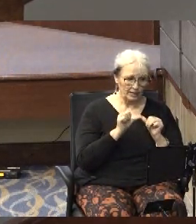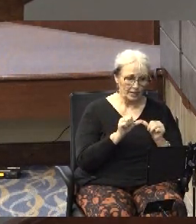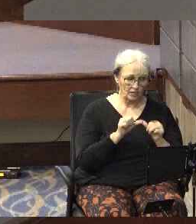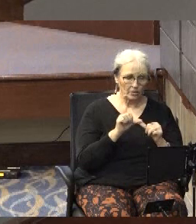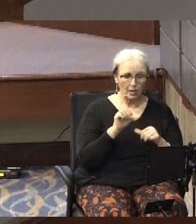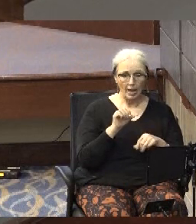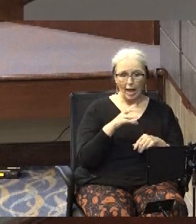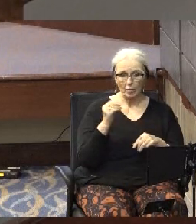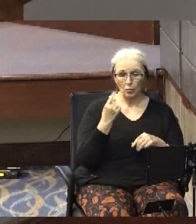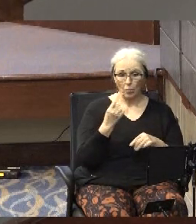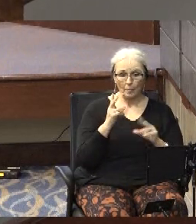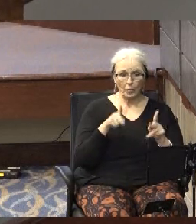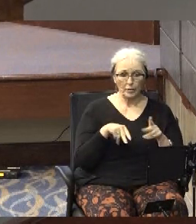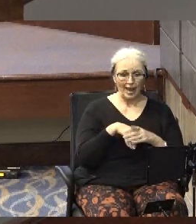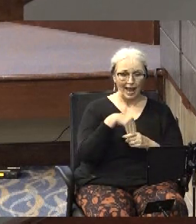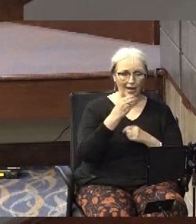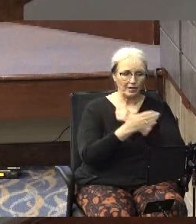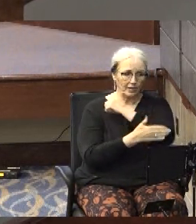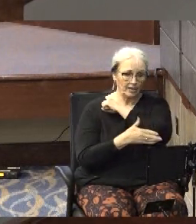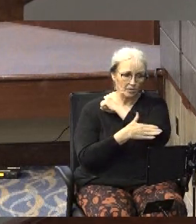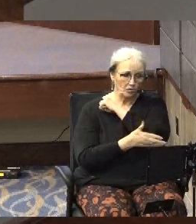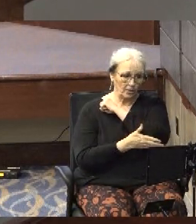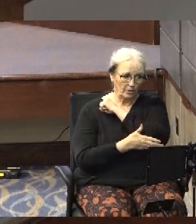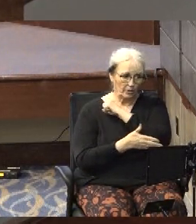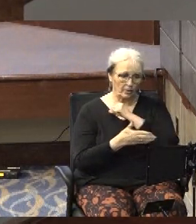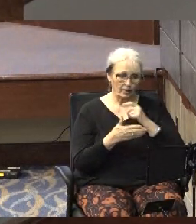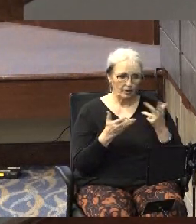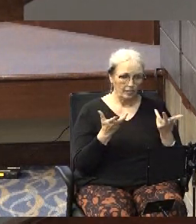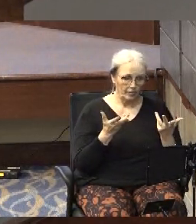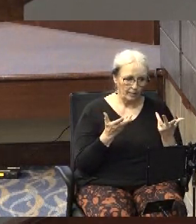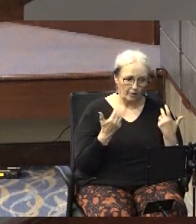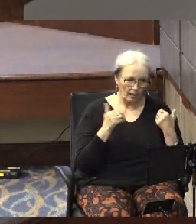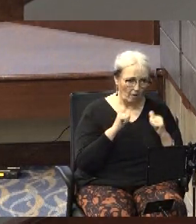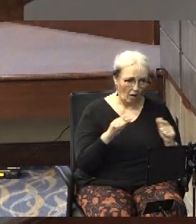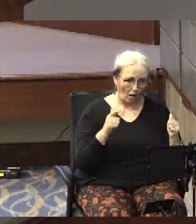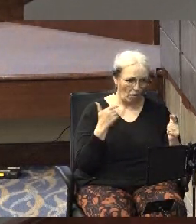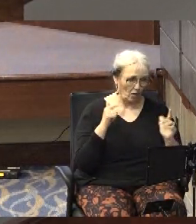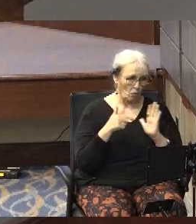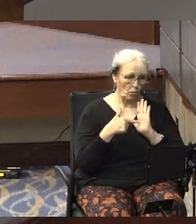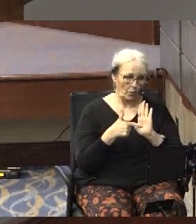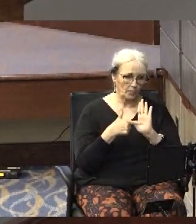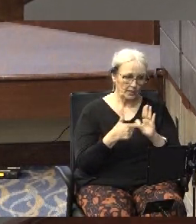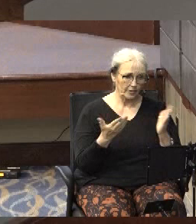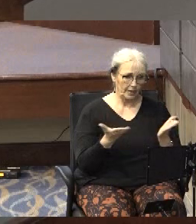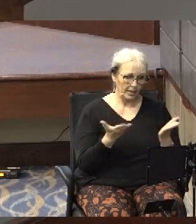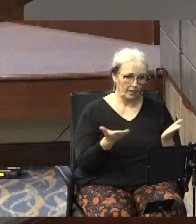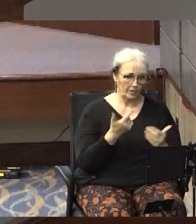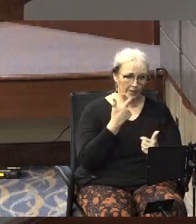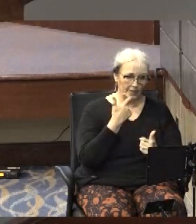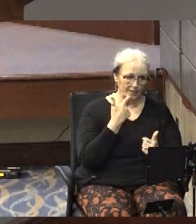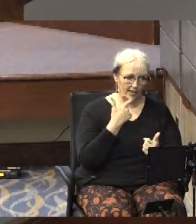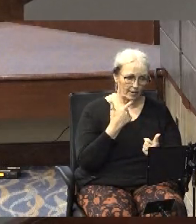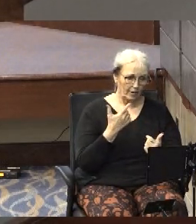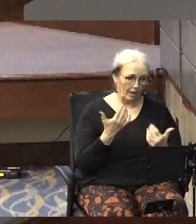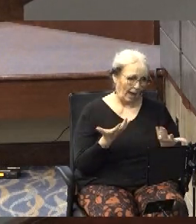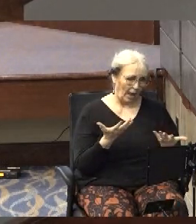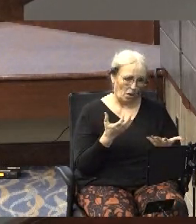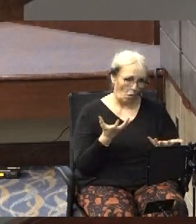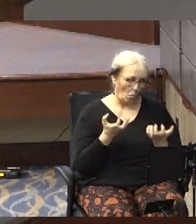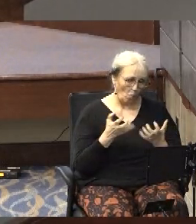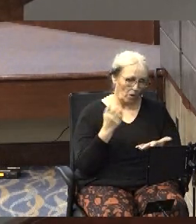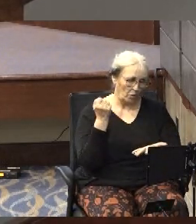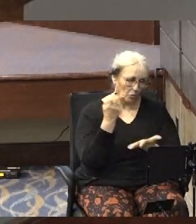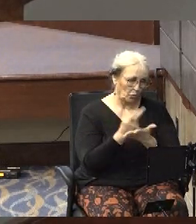country. So, you know, we haven't had all of our representatives here. So for him to say, oh, well, you know, I don't want to agree with that,